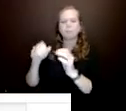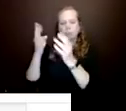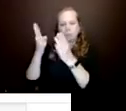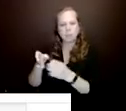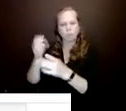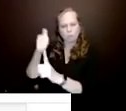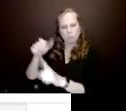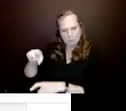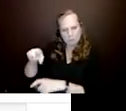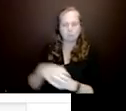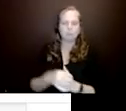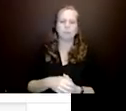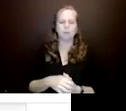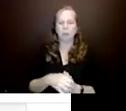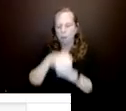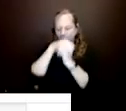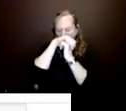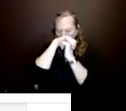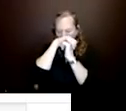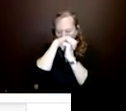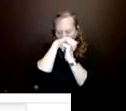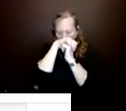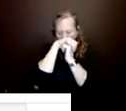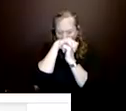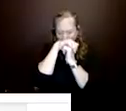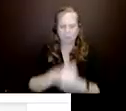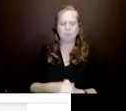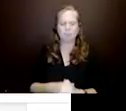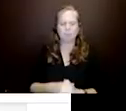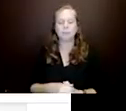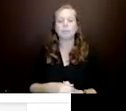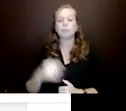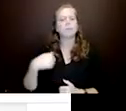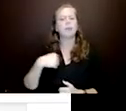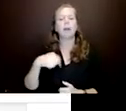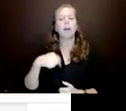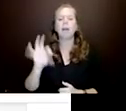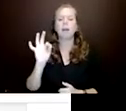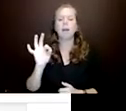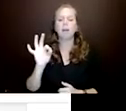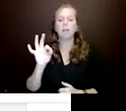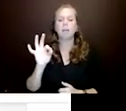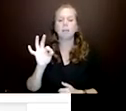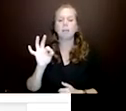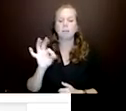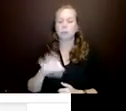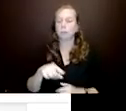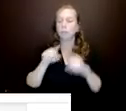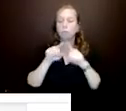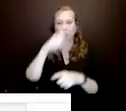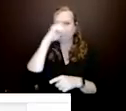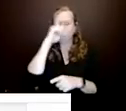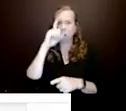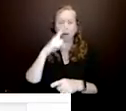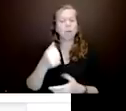have lots of materials available to us. One thing that we found very advantageous in the summer learning months was